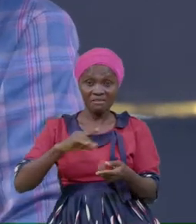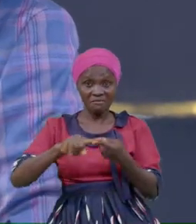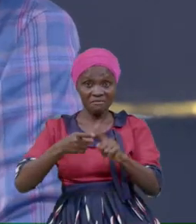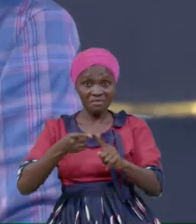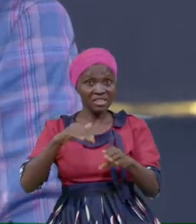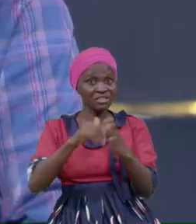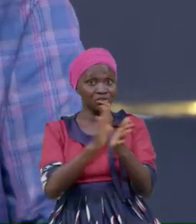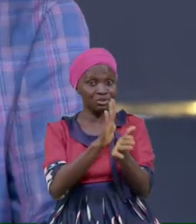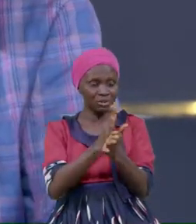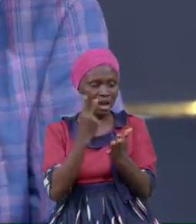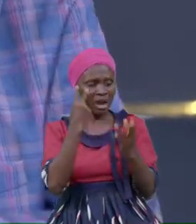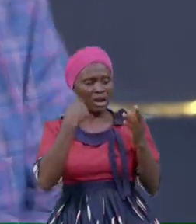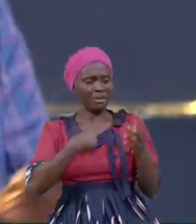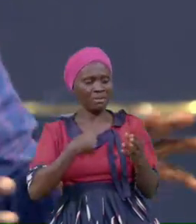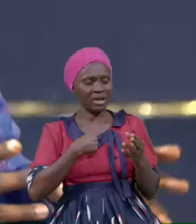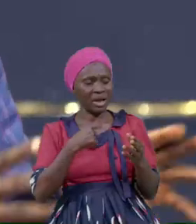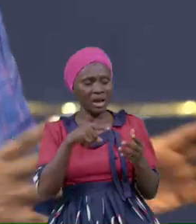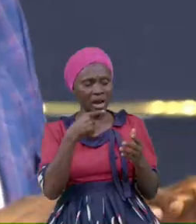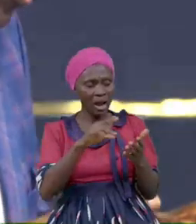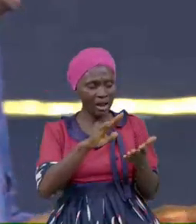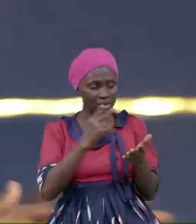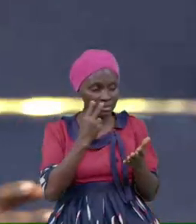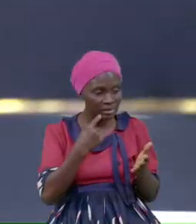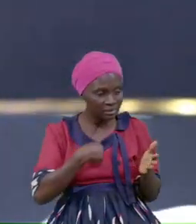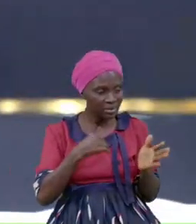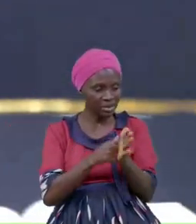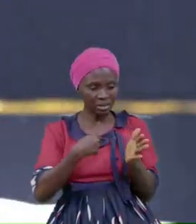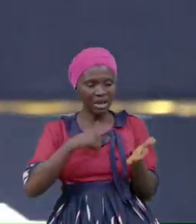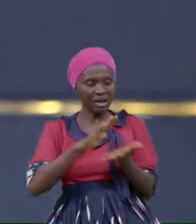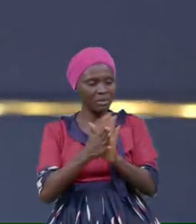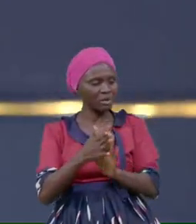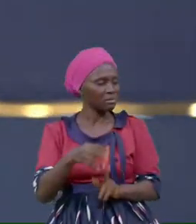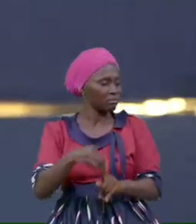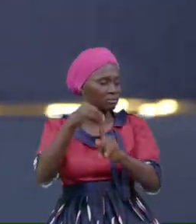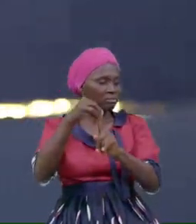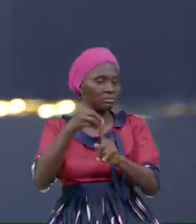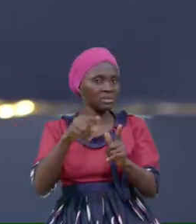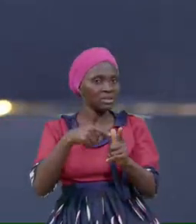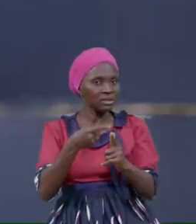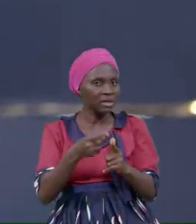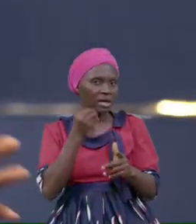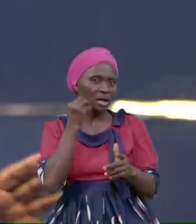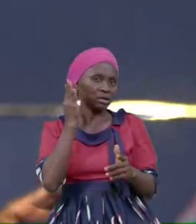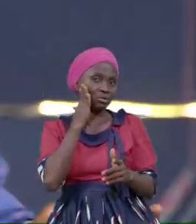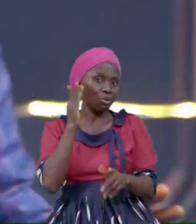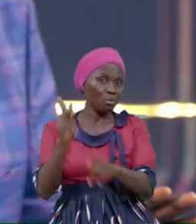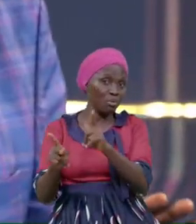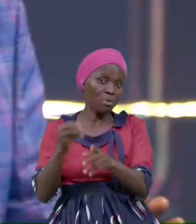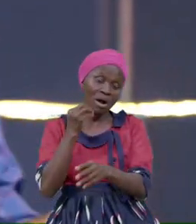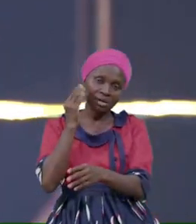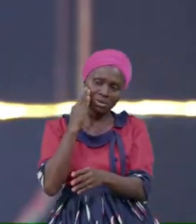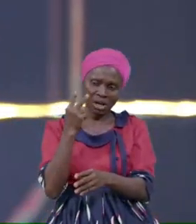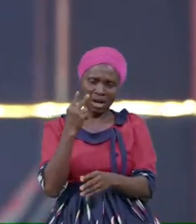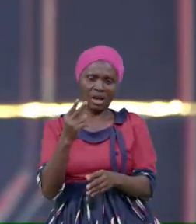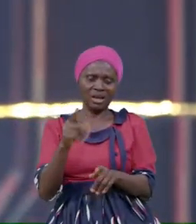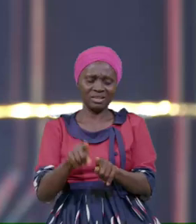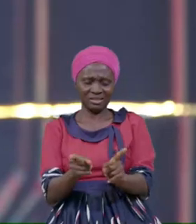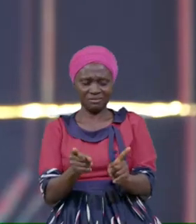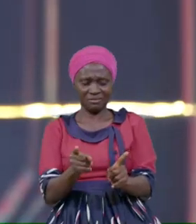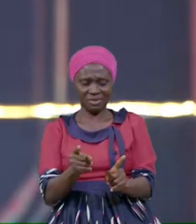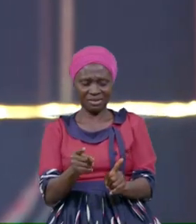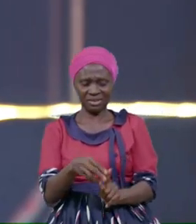and peculiar. And then I went home, and the people at home, they saw me different, distinct,